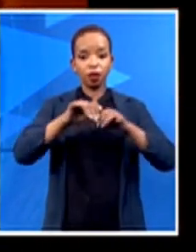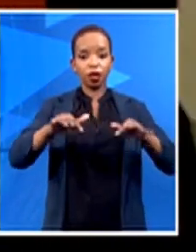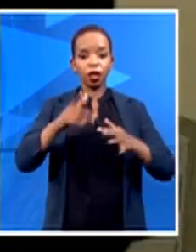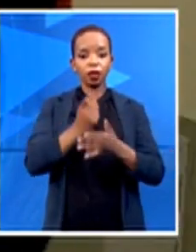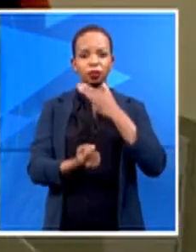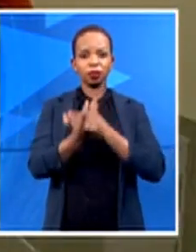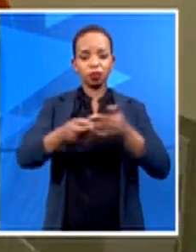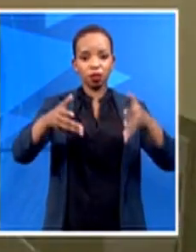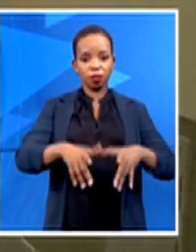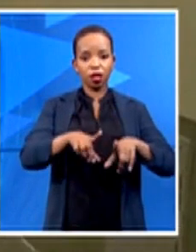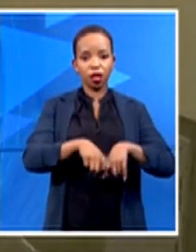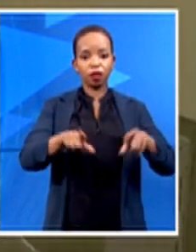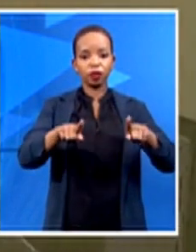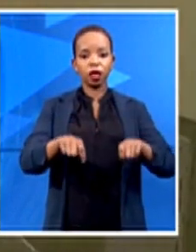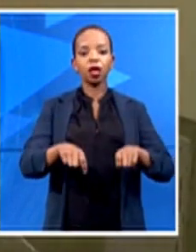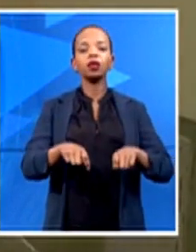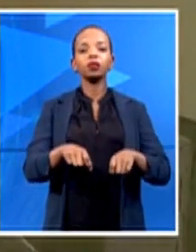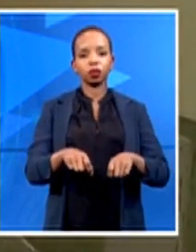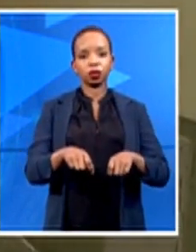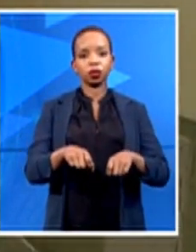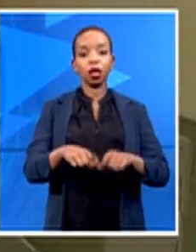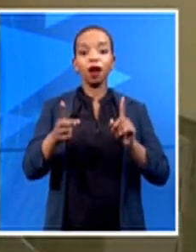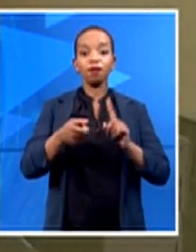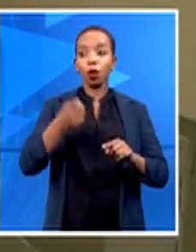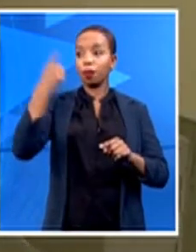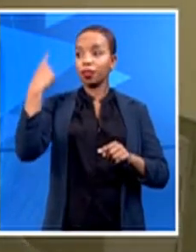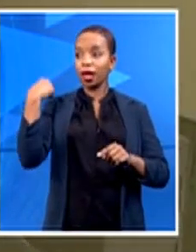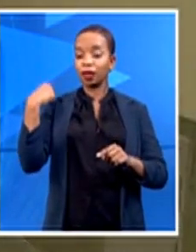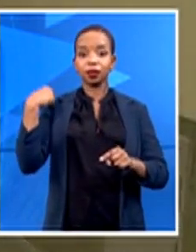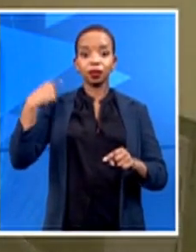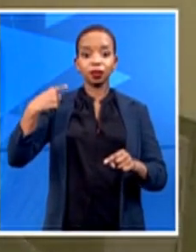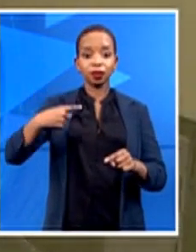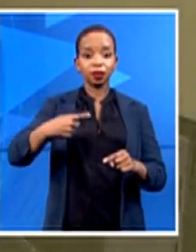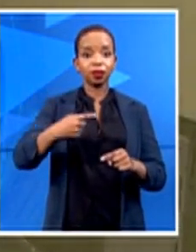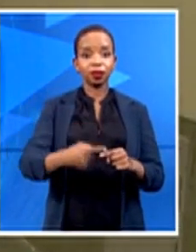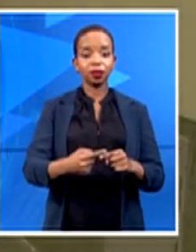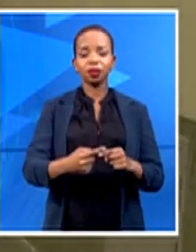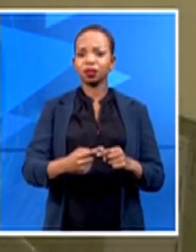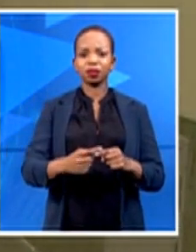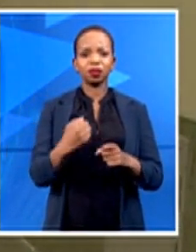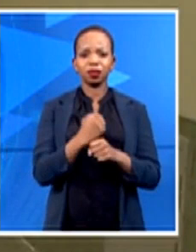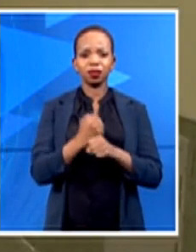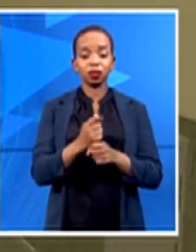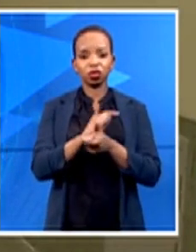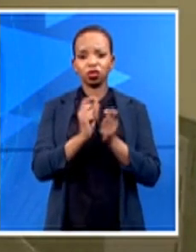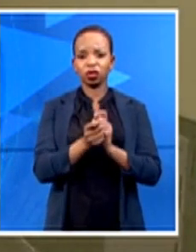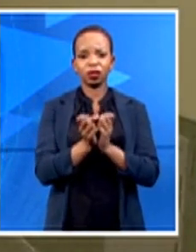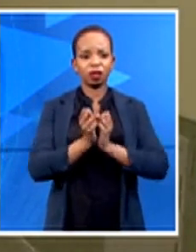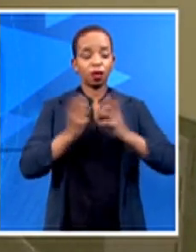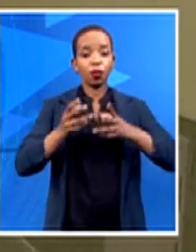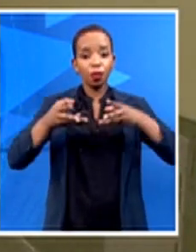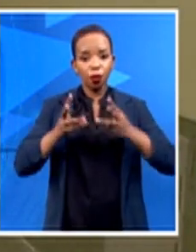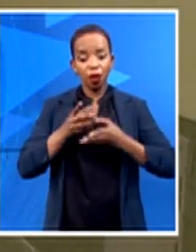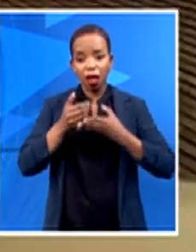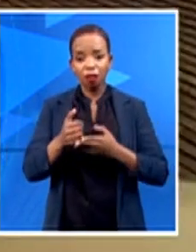Since then, nursing has changed a lot, the way we nurse our patients, because nursing is ultimately a caring